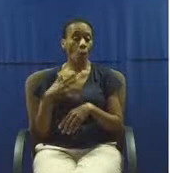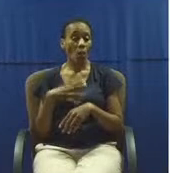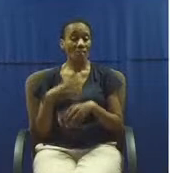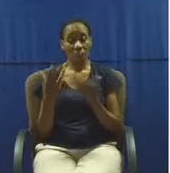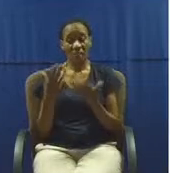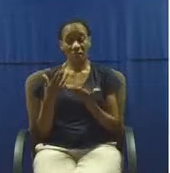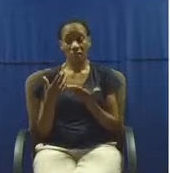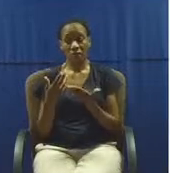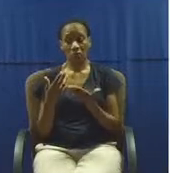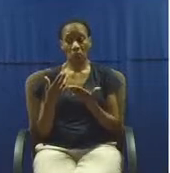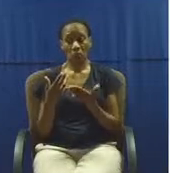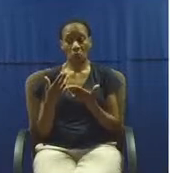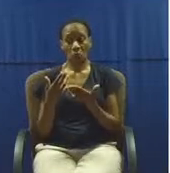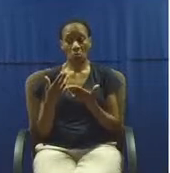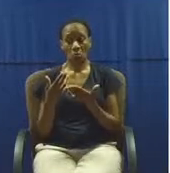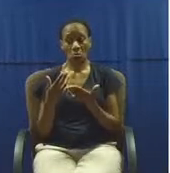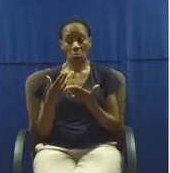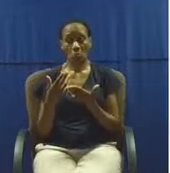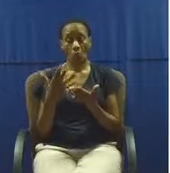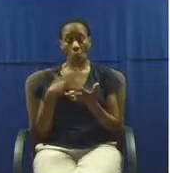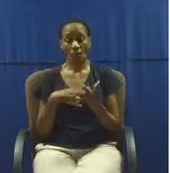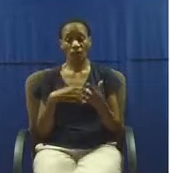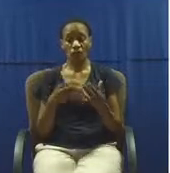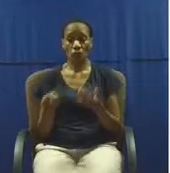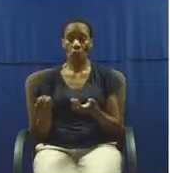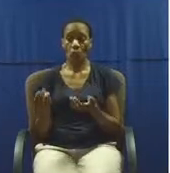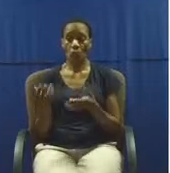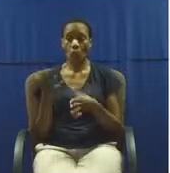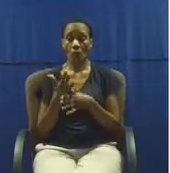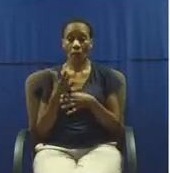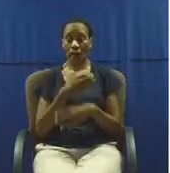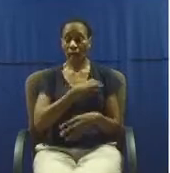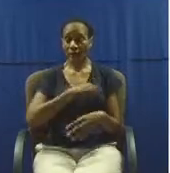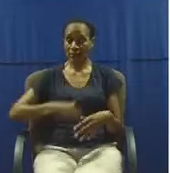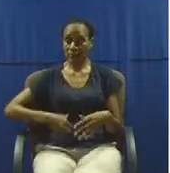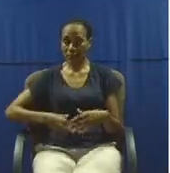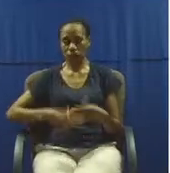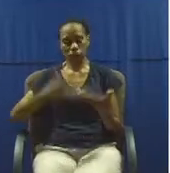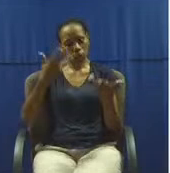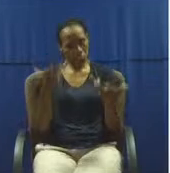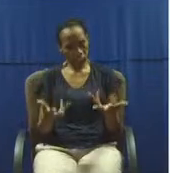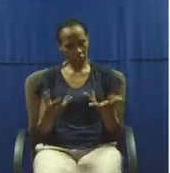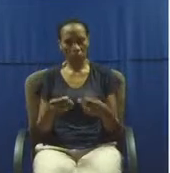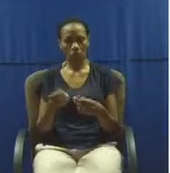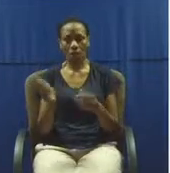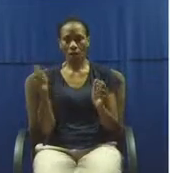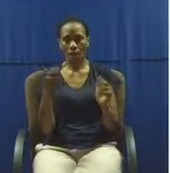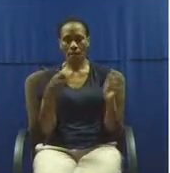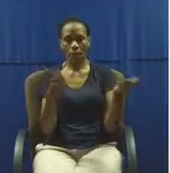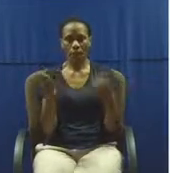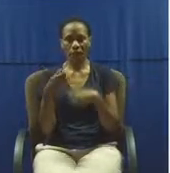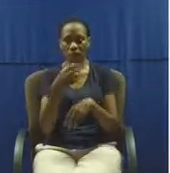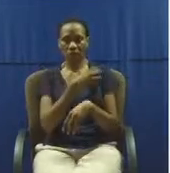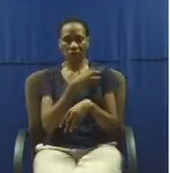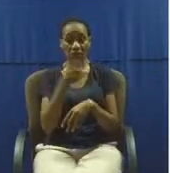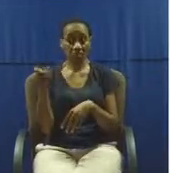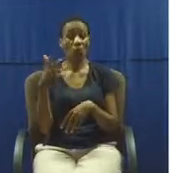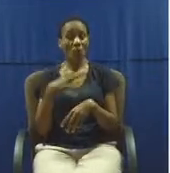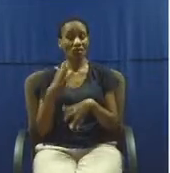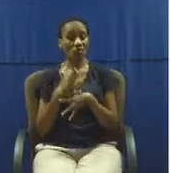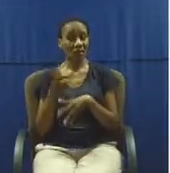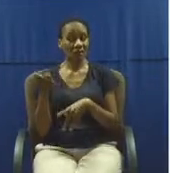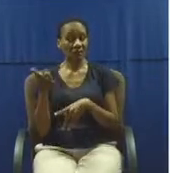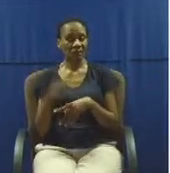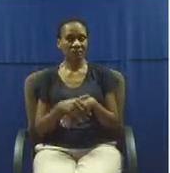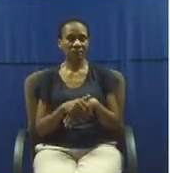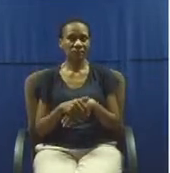president and appoint ministers. And I have to say that, yeah,